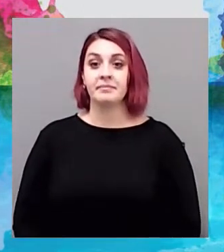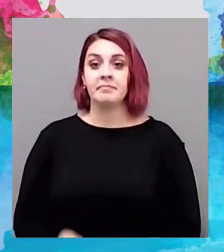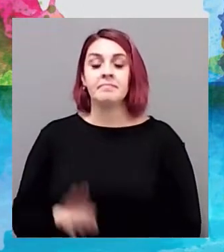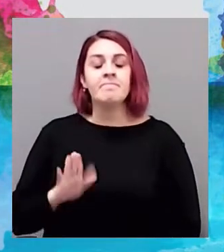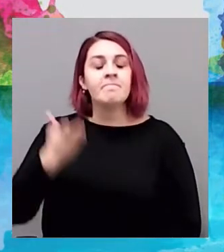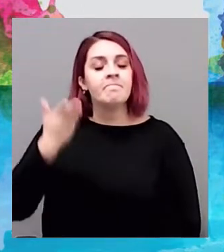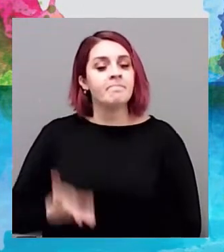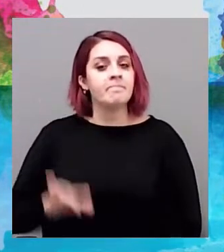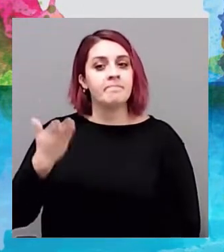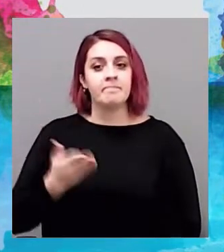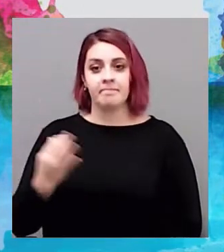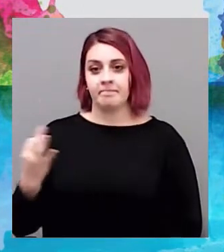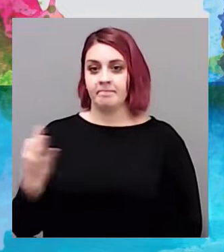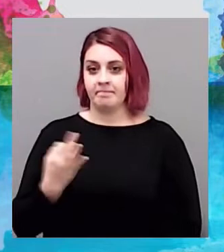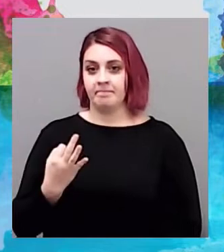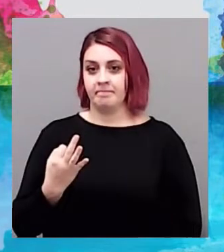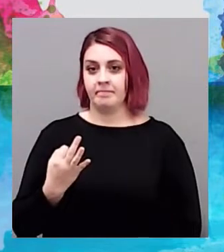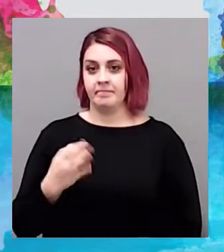So it's very important